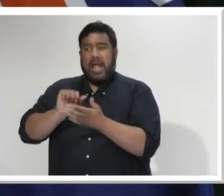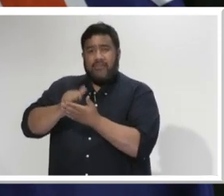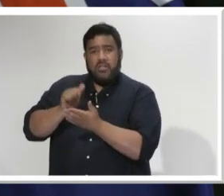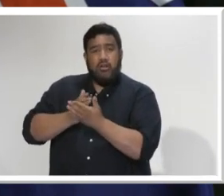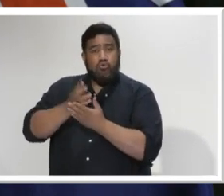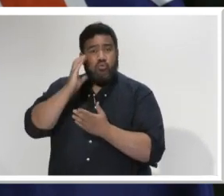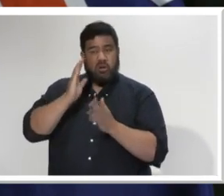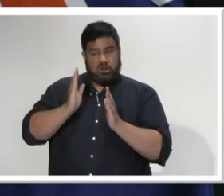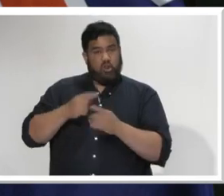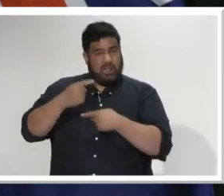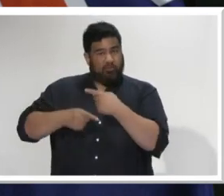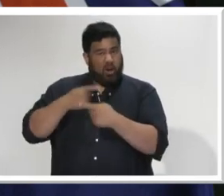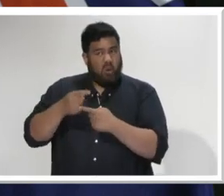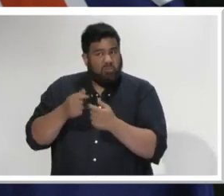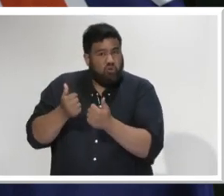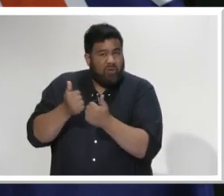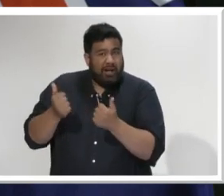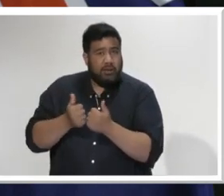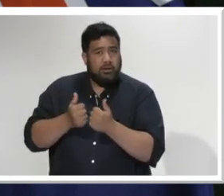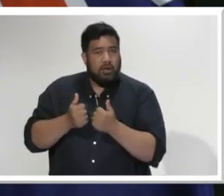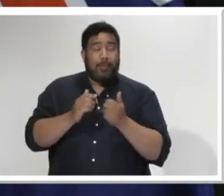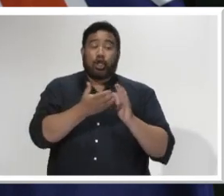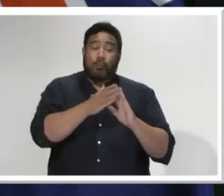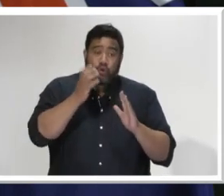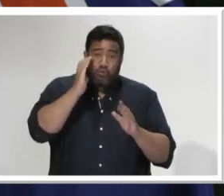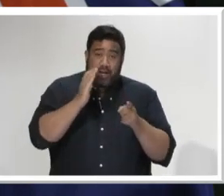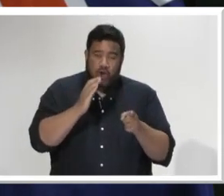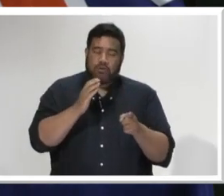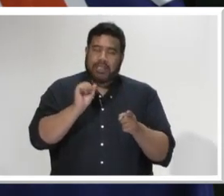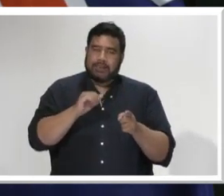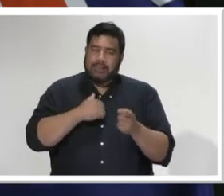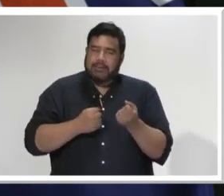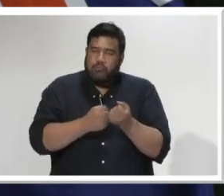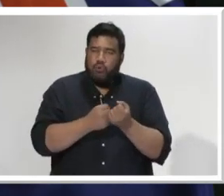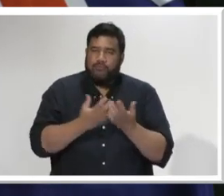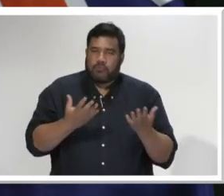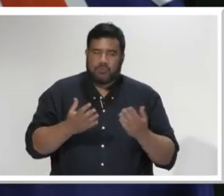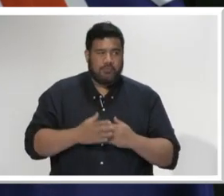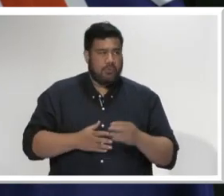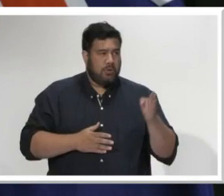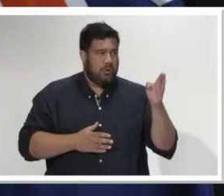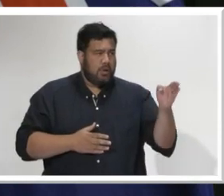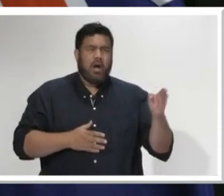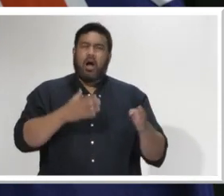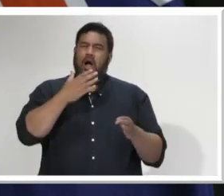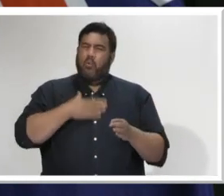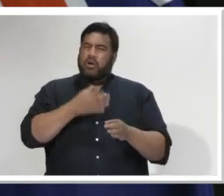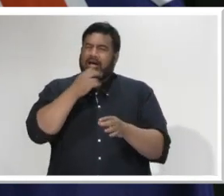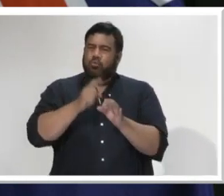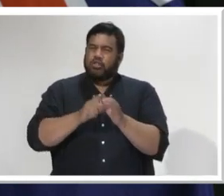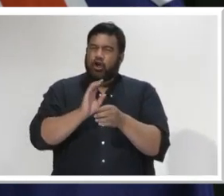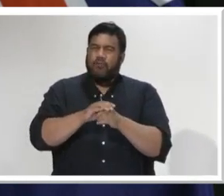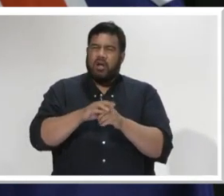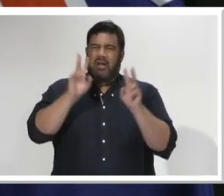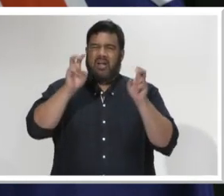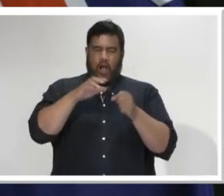those sectors. That's not to say community radio doesn't need to continue to be supported. Can I ask a follow on the regional questions that Mikey was asking? The West Coast